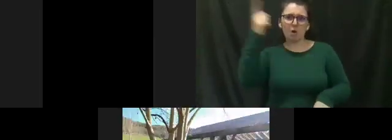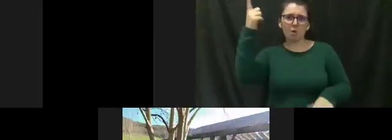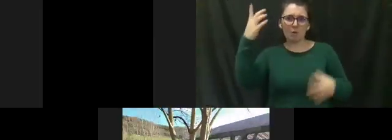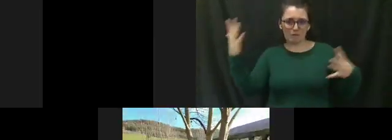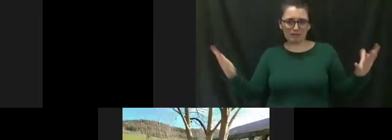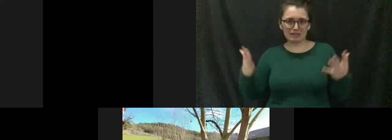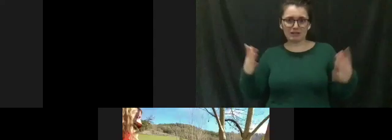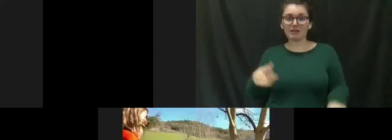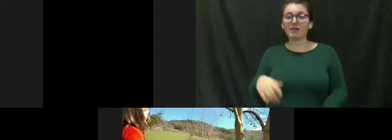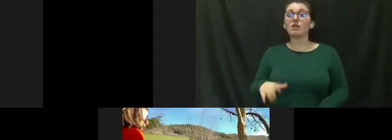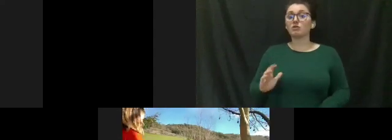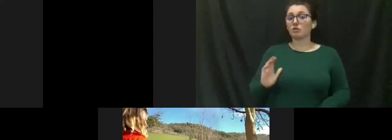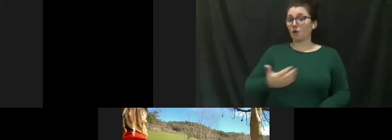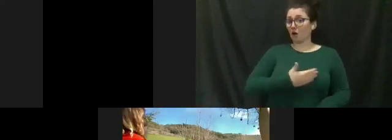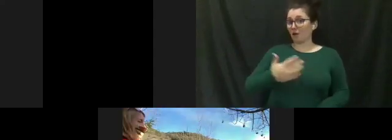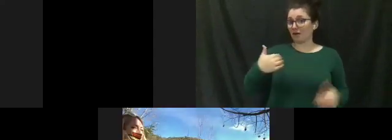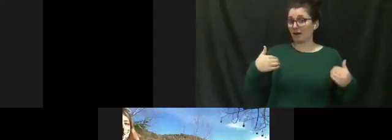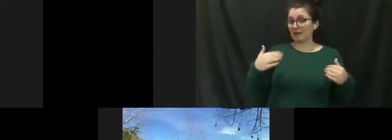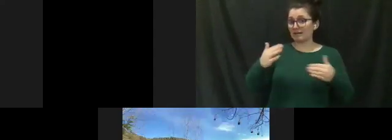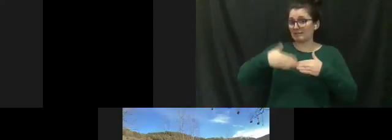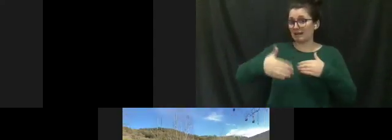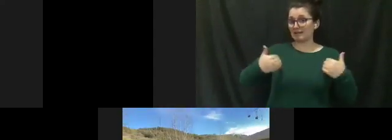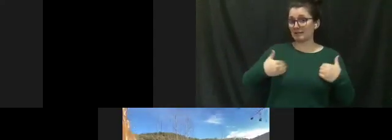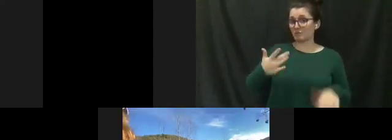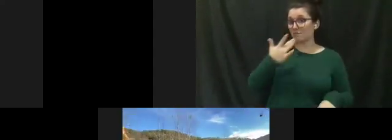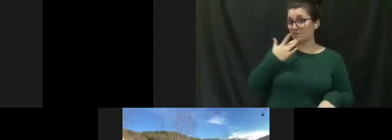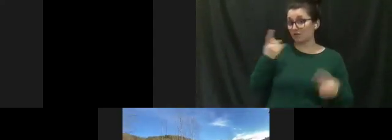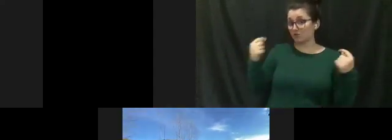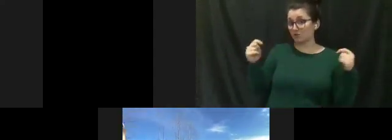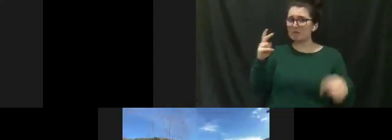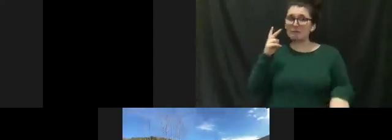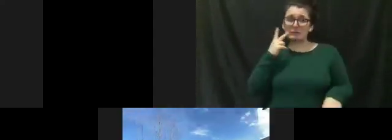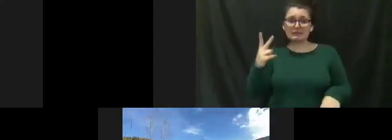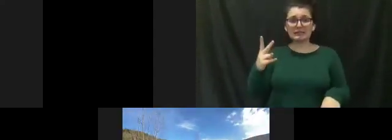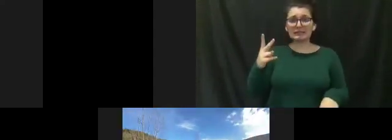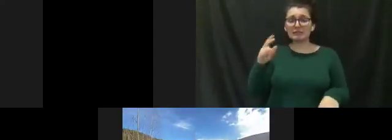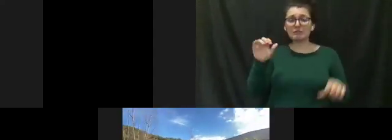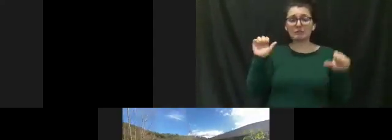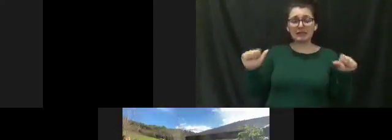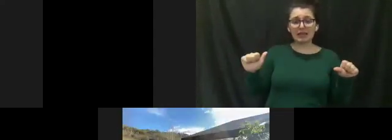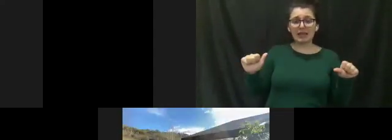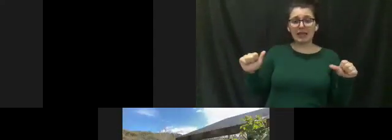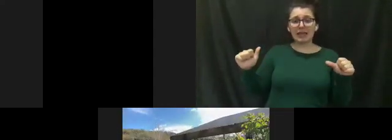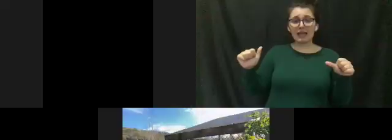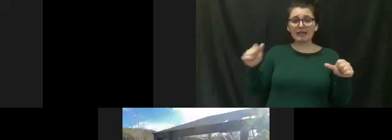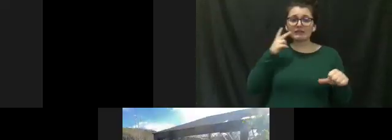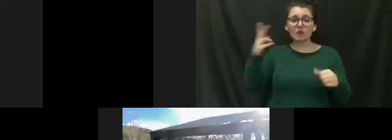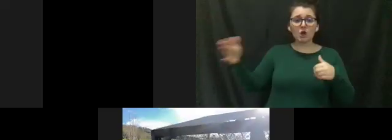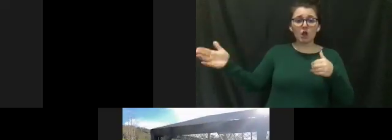animal's favorite toys. We're gonna go take a look and see if we can see her a little bit closer on our way to our animal encounter.